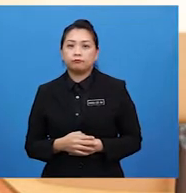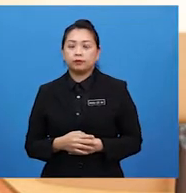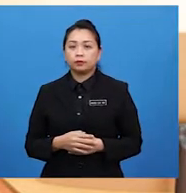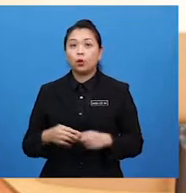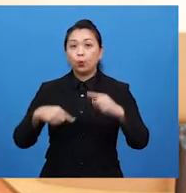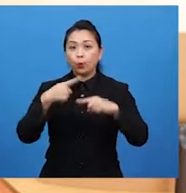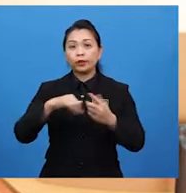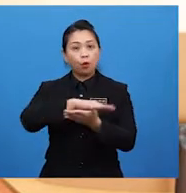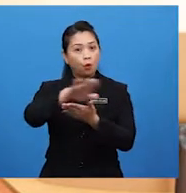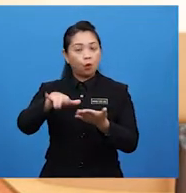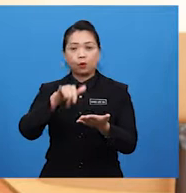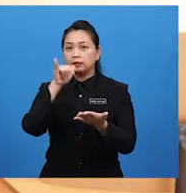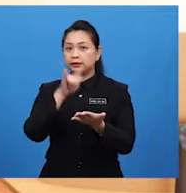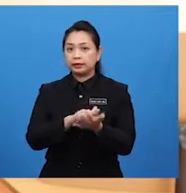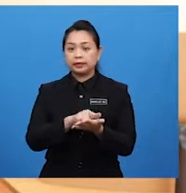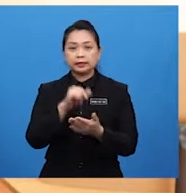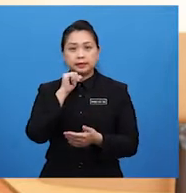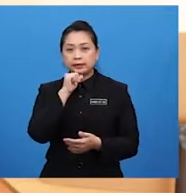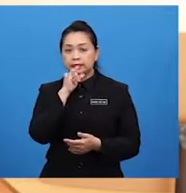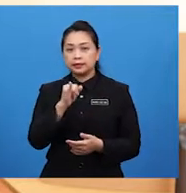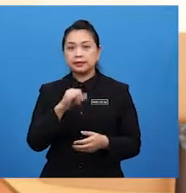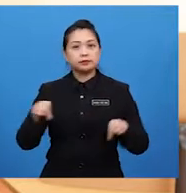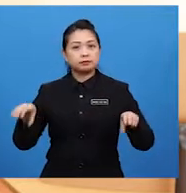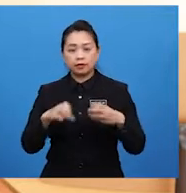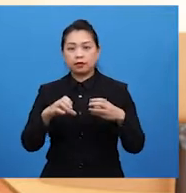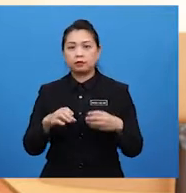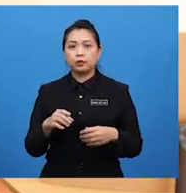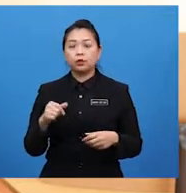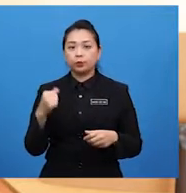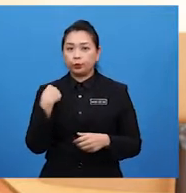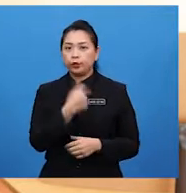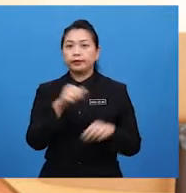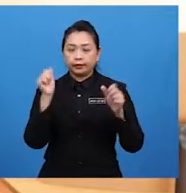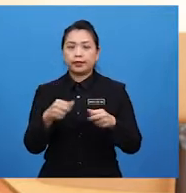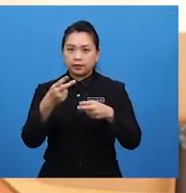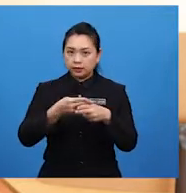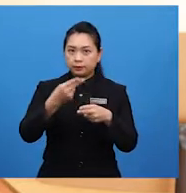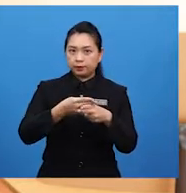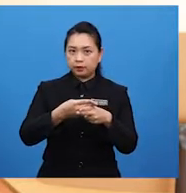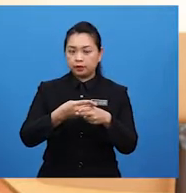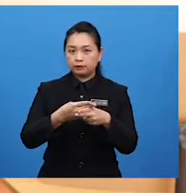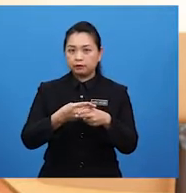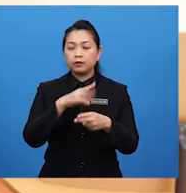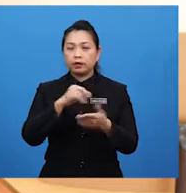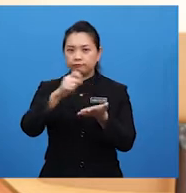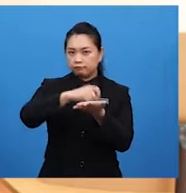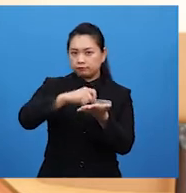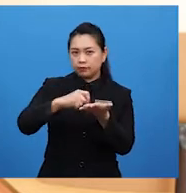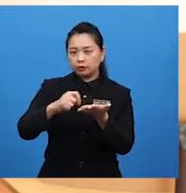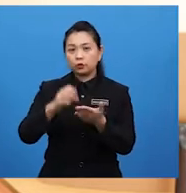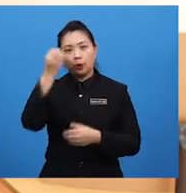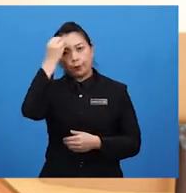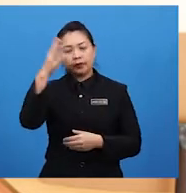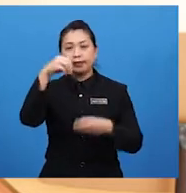When all that is done, we can summarize our main points and restate our opinion in